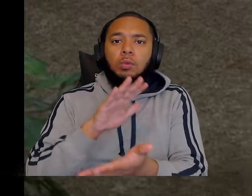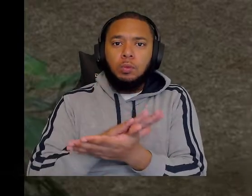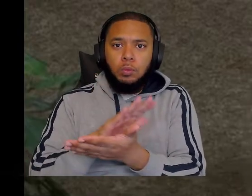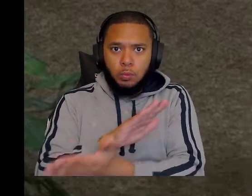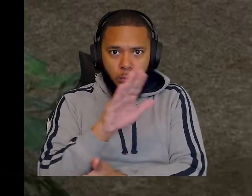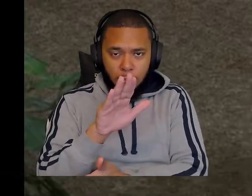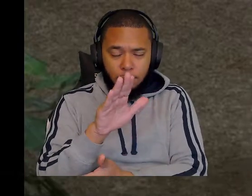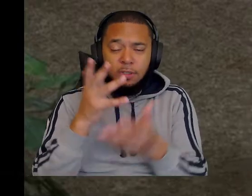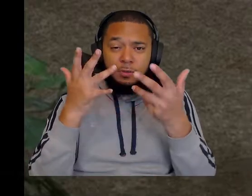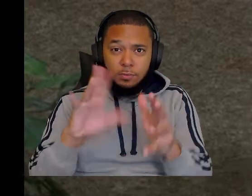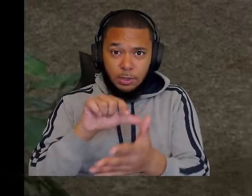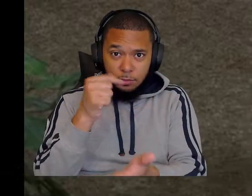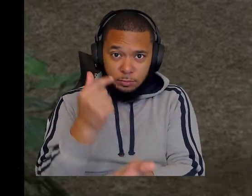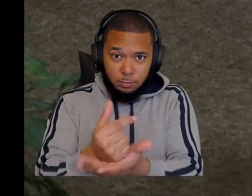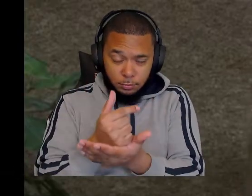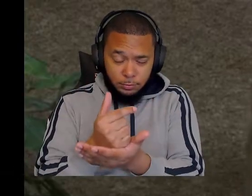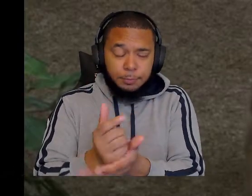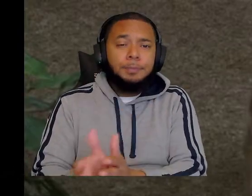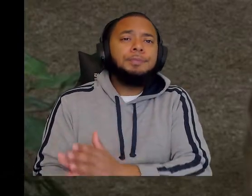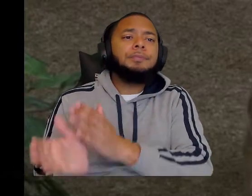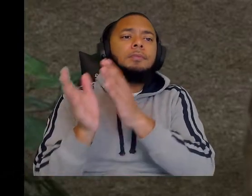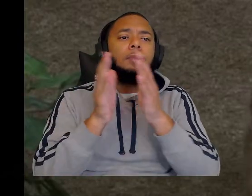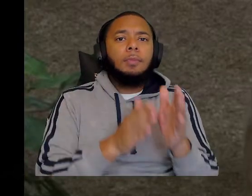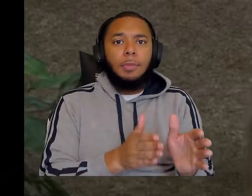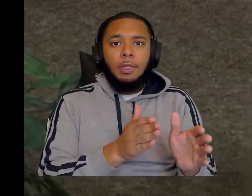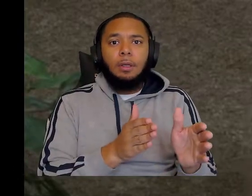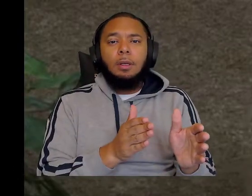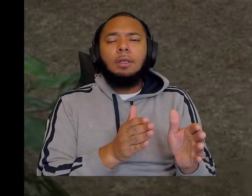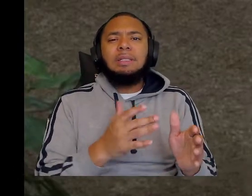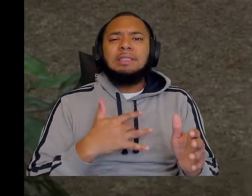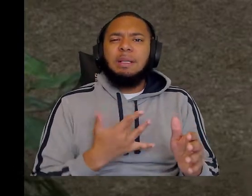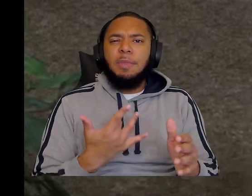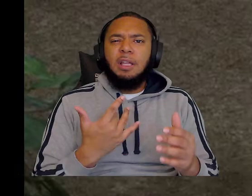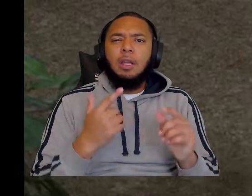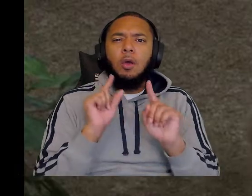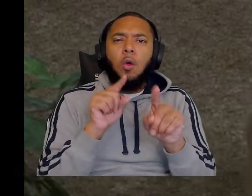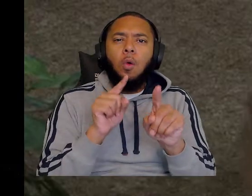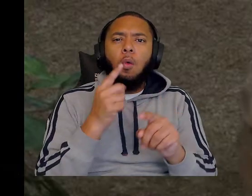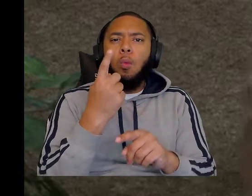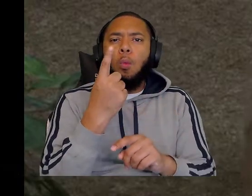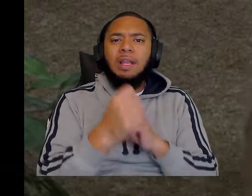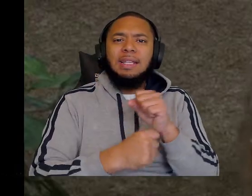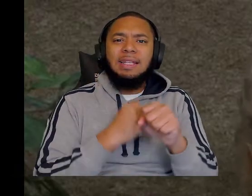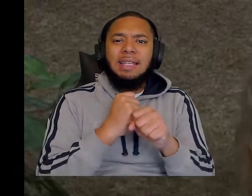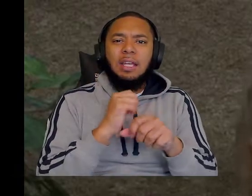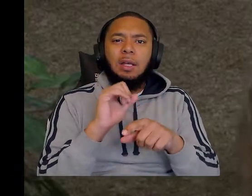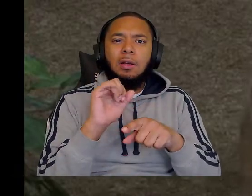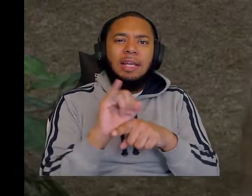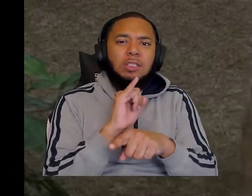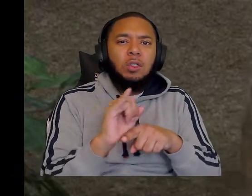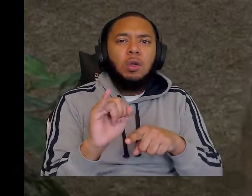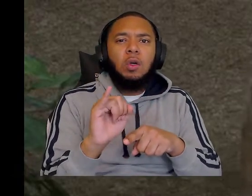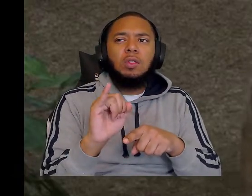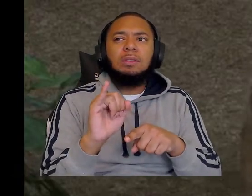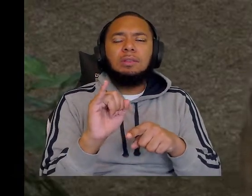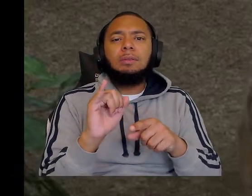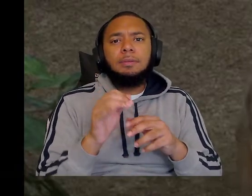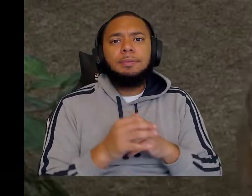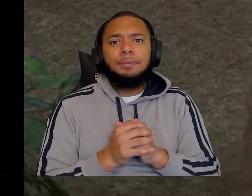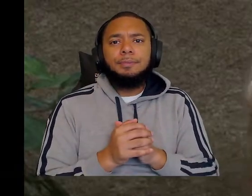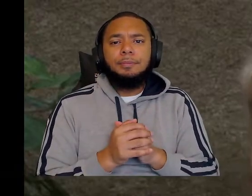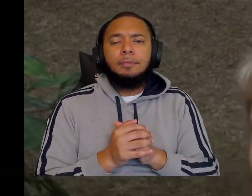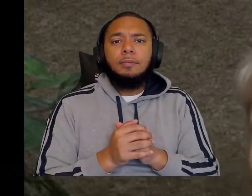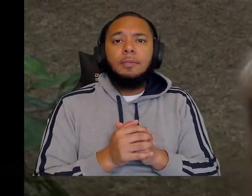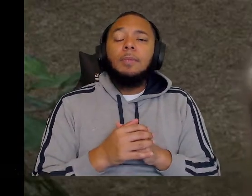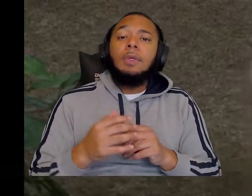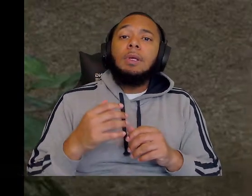After you graduate from medical school, usually there's a 1-year internship where you do different rotations.